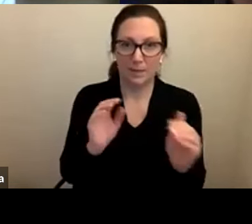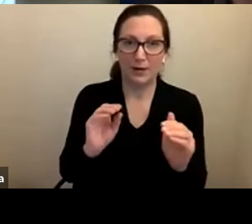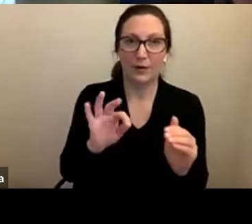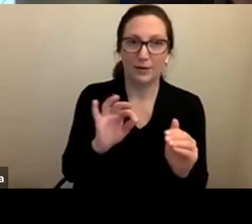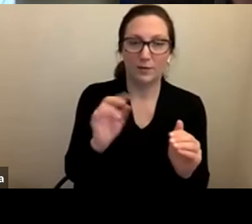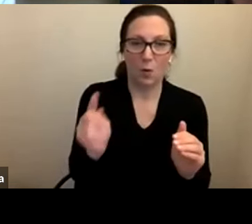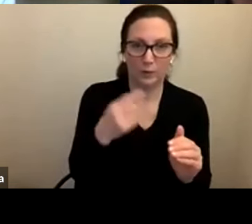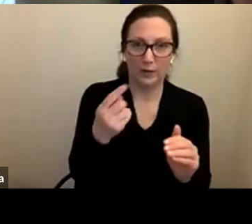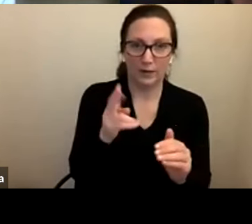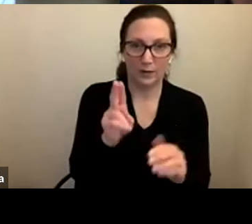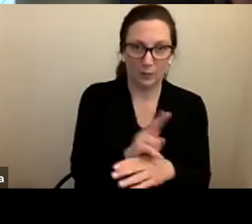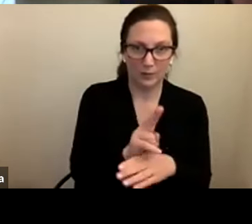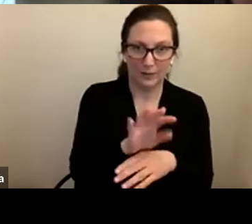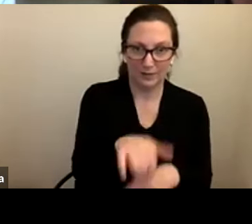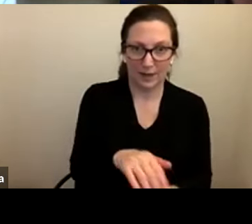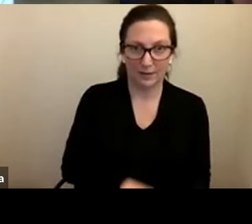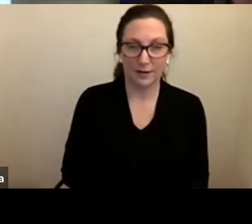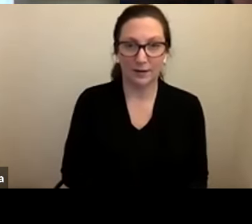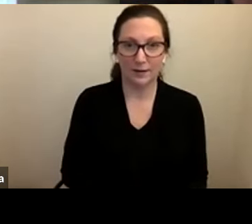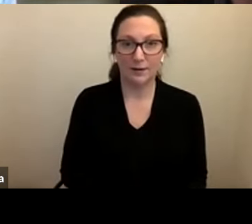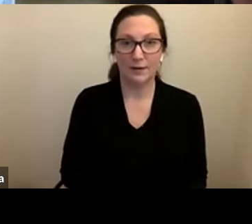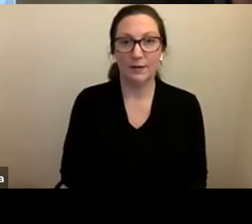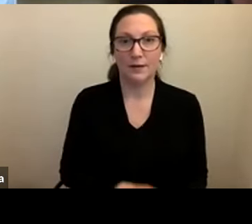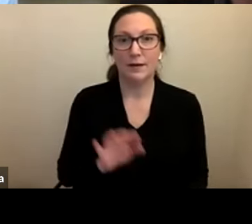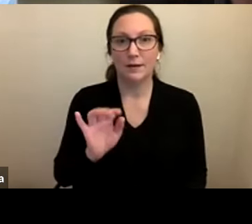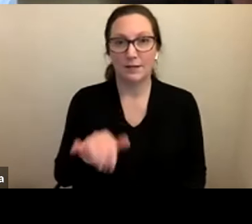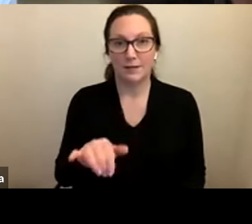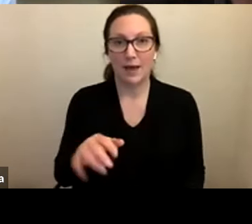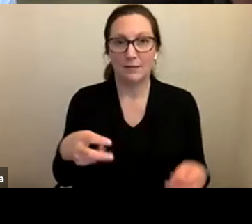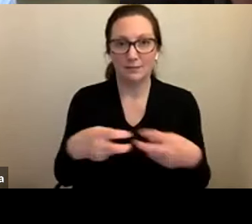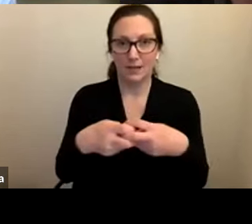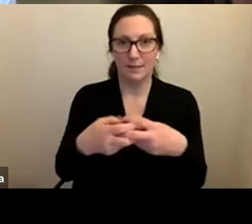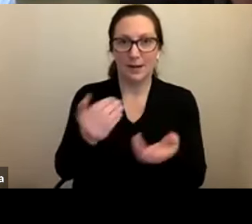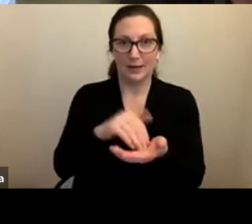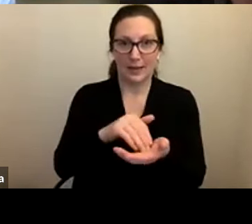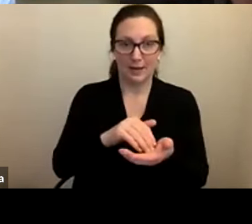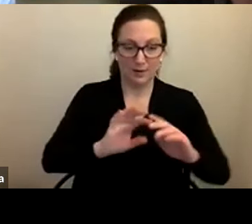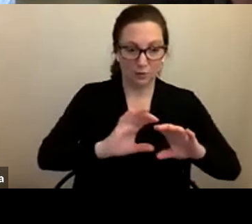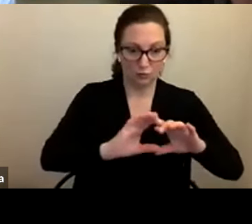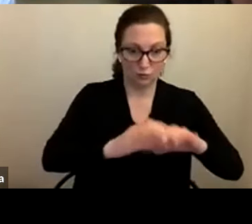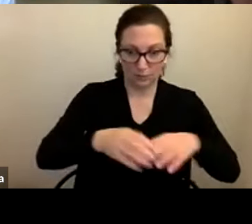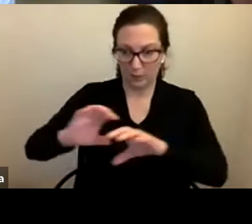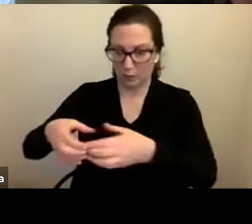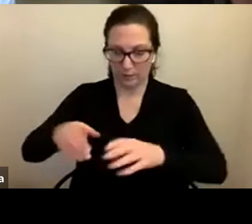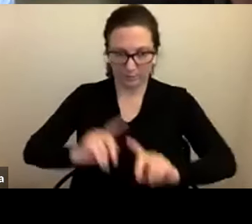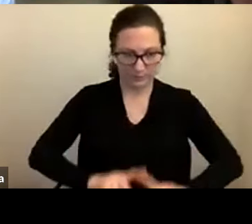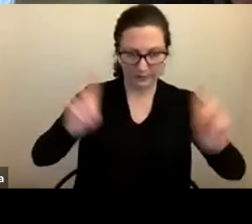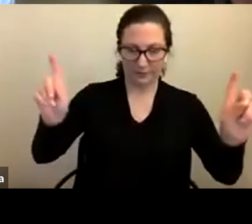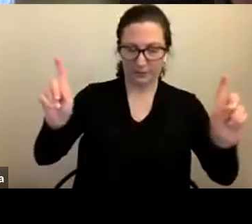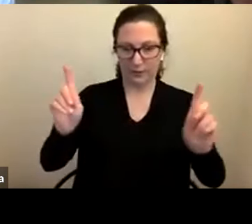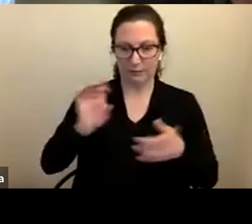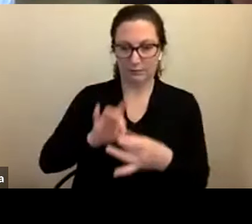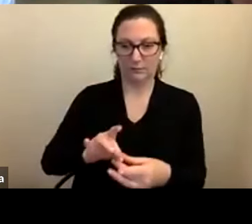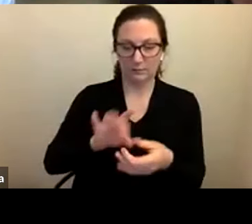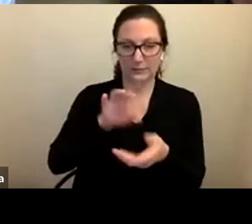So that dilemma of exaggerating group differences with the test score happens as soon as you decide